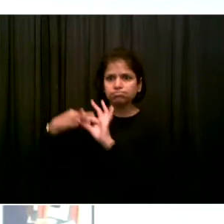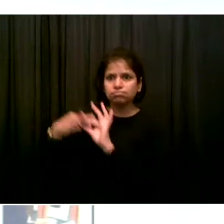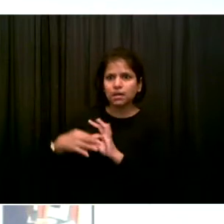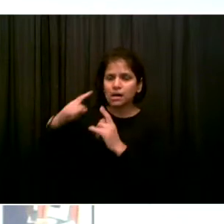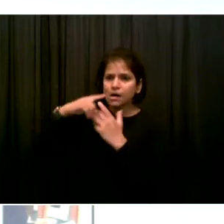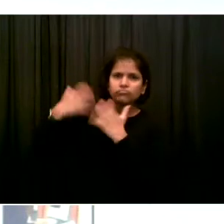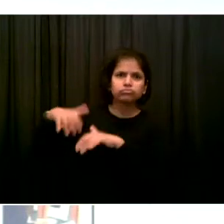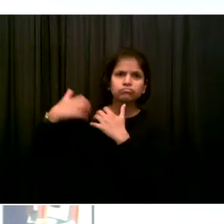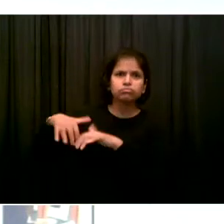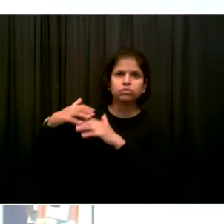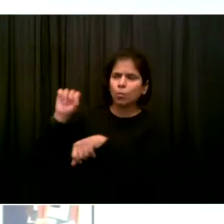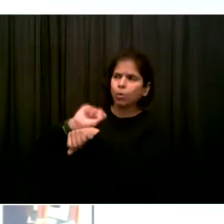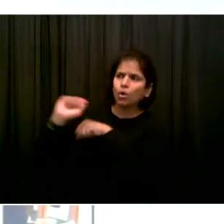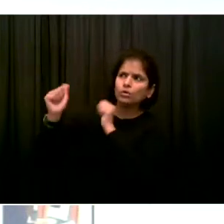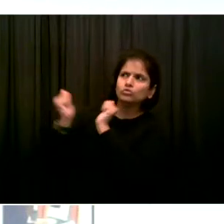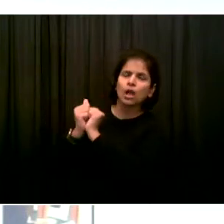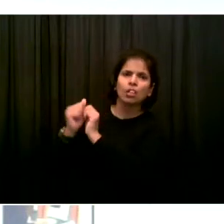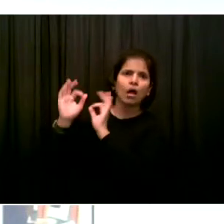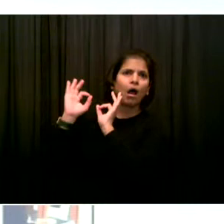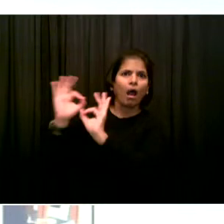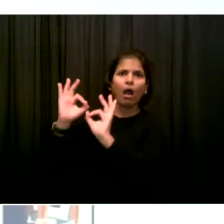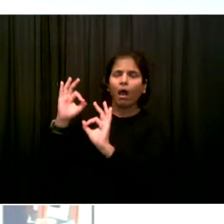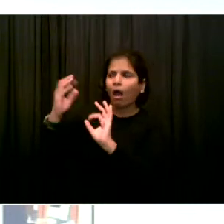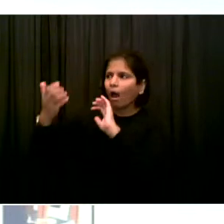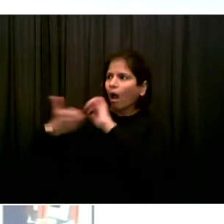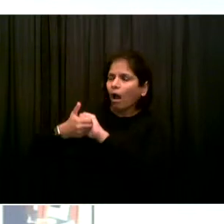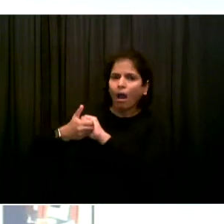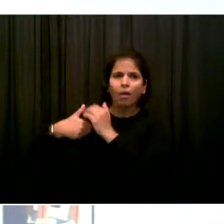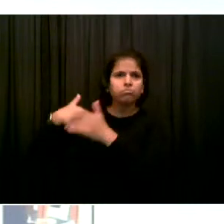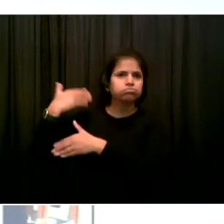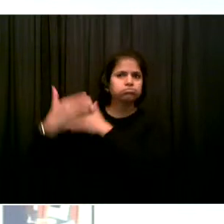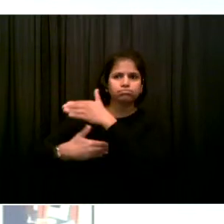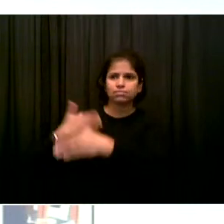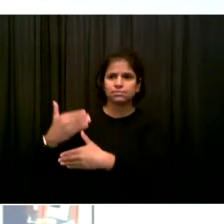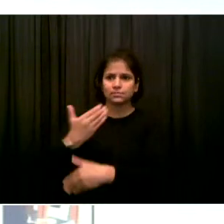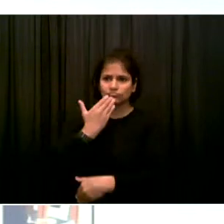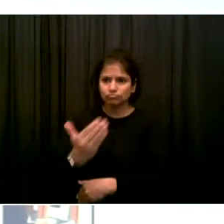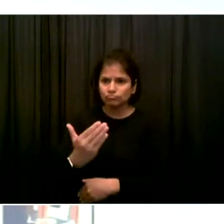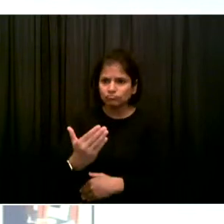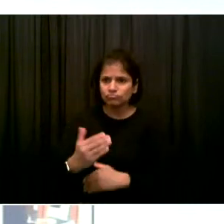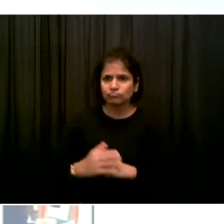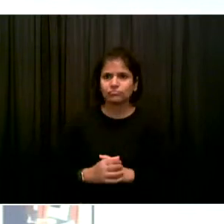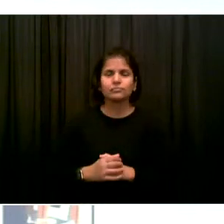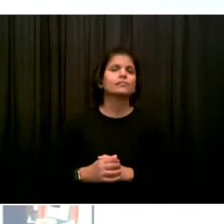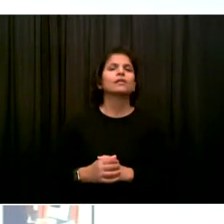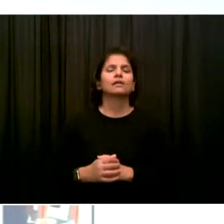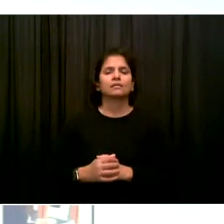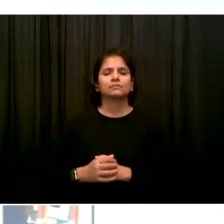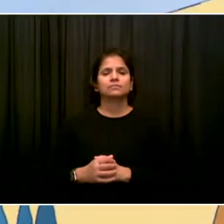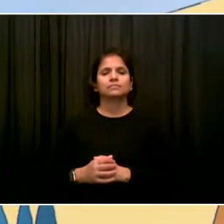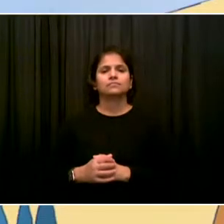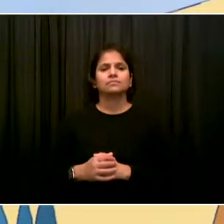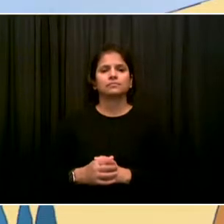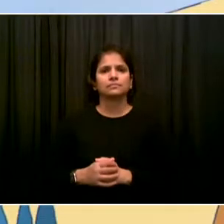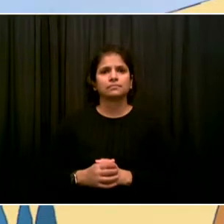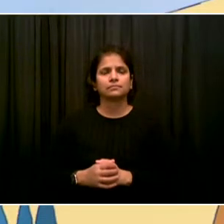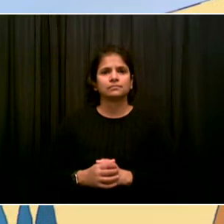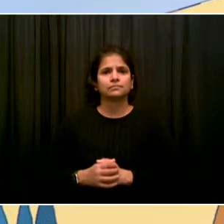virus together, and that's how we should all be doing our jobs as professionals. Amen. Go ahead, Ruvain.